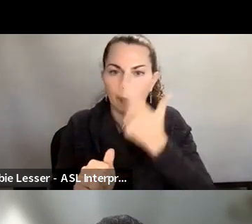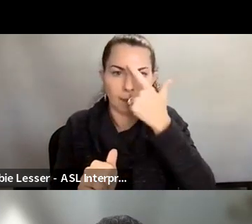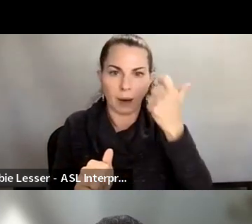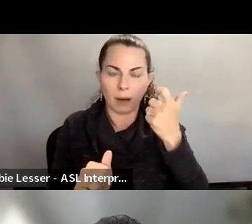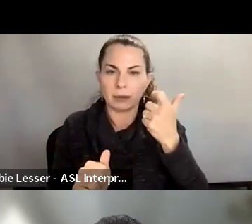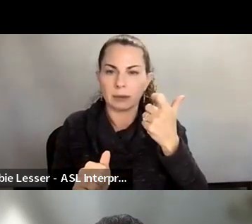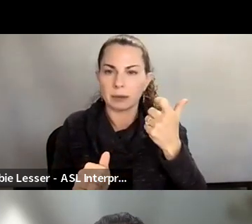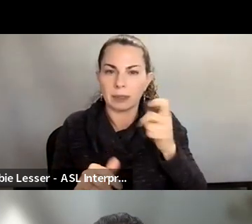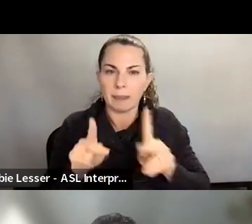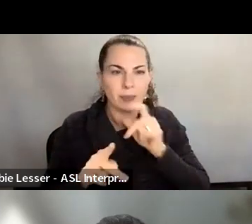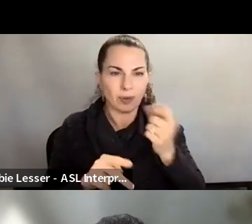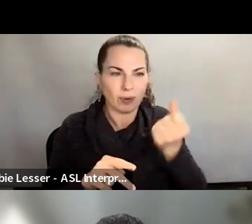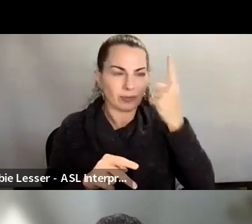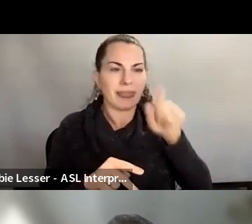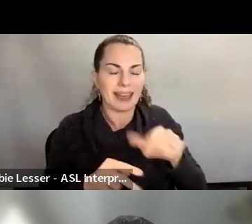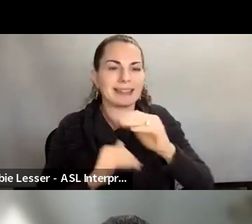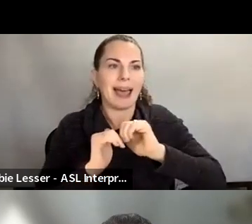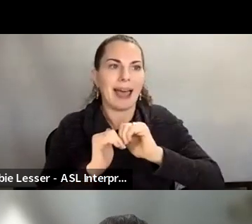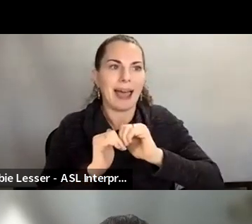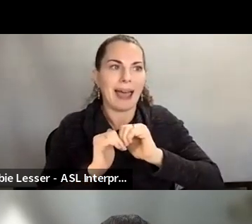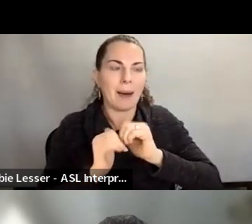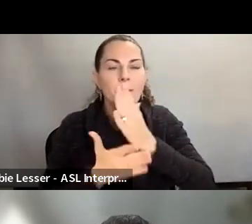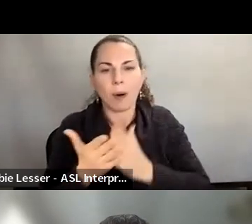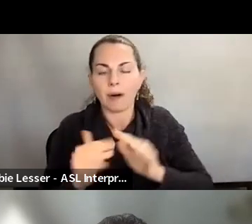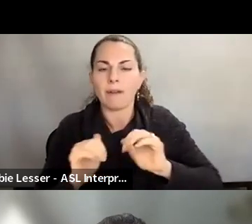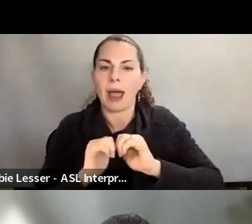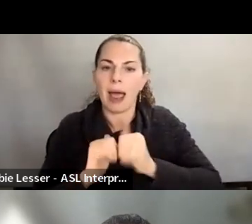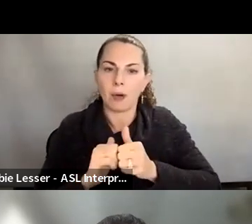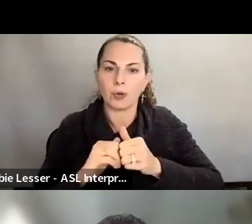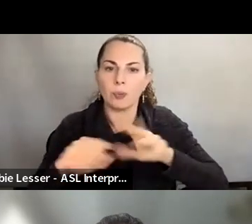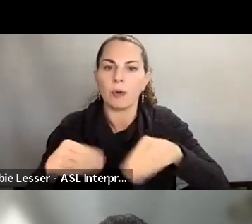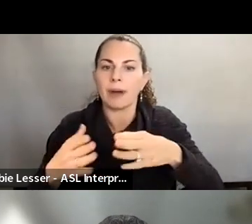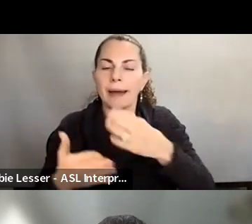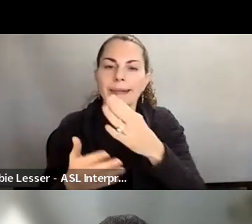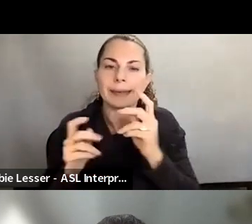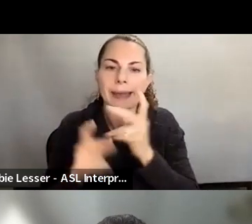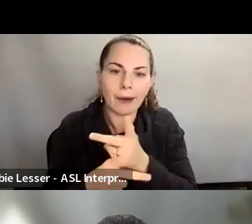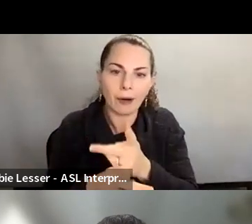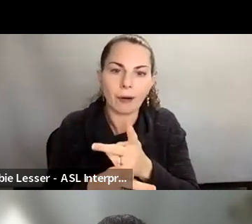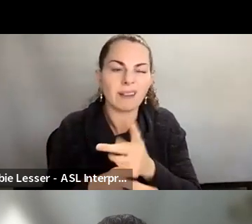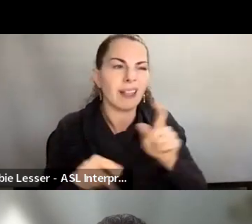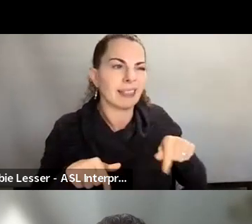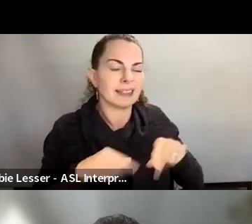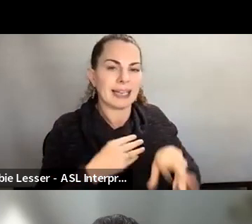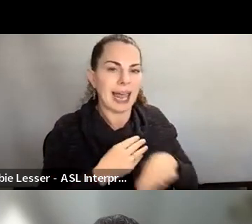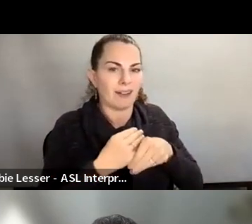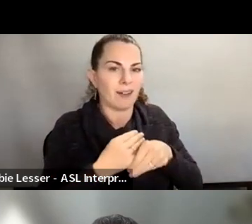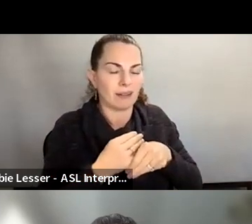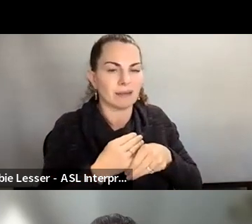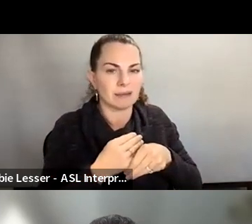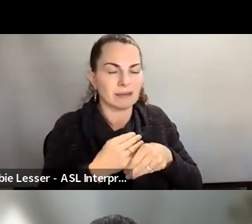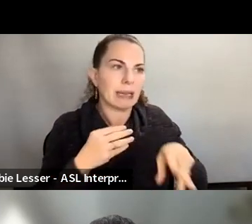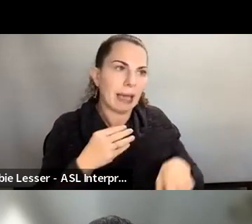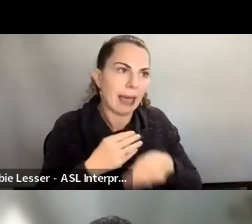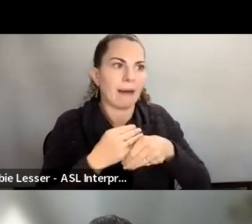you provide care. It is an add-on. Anytime anything is an add-on, it's as hard as Carla has just been explaining, right? Because it's